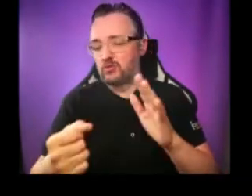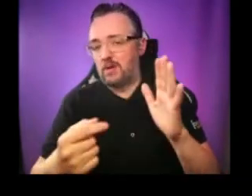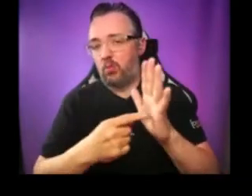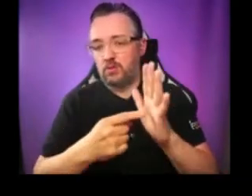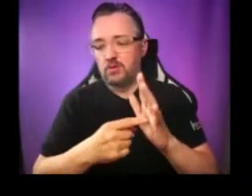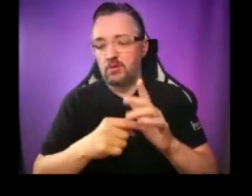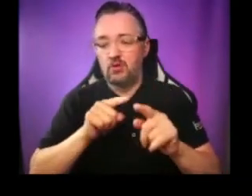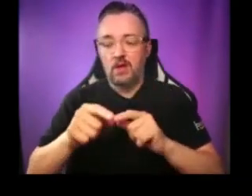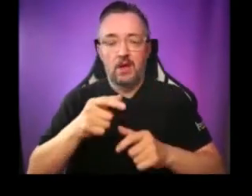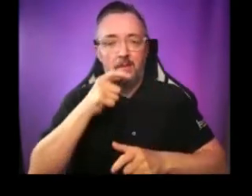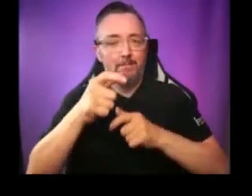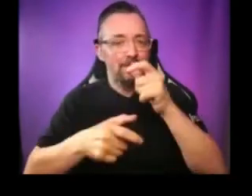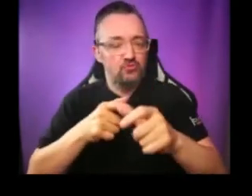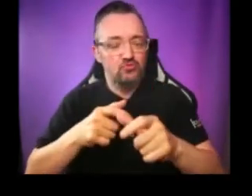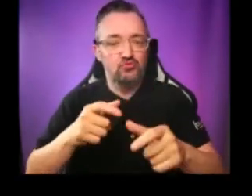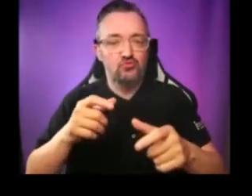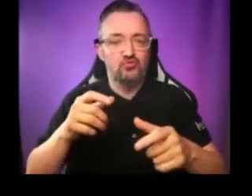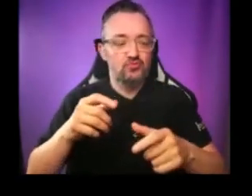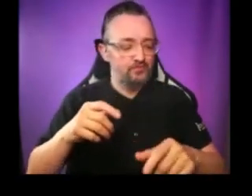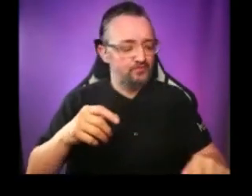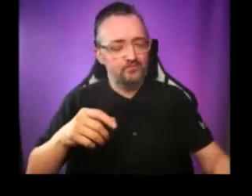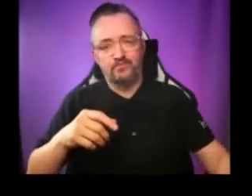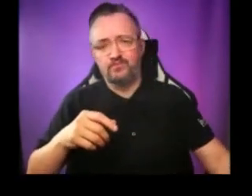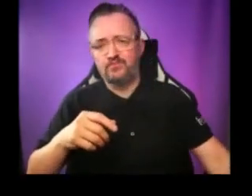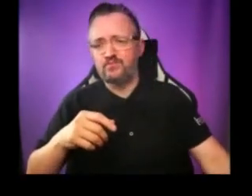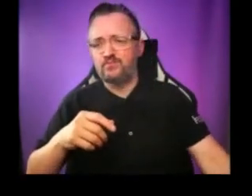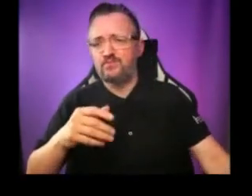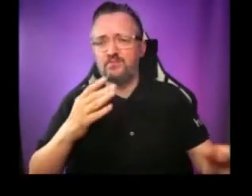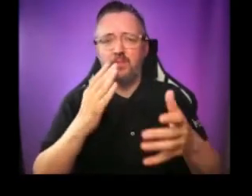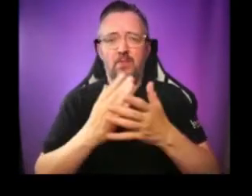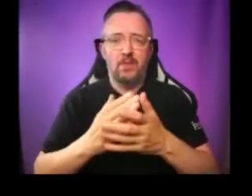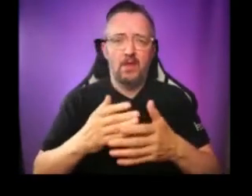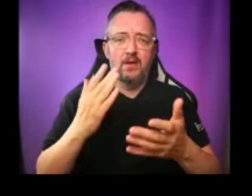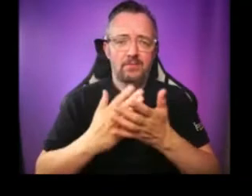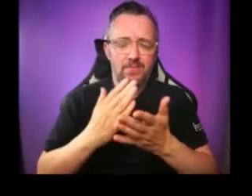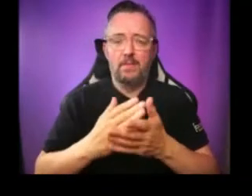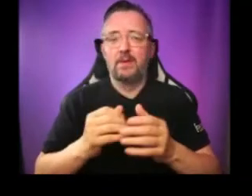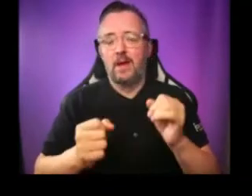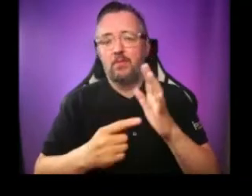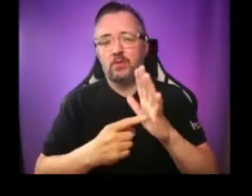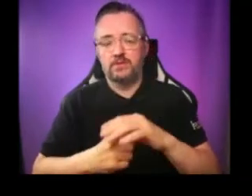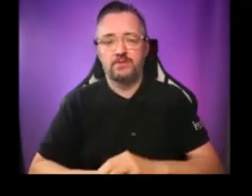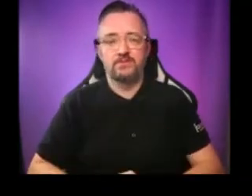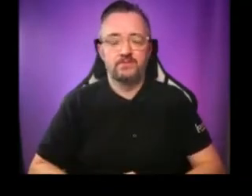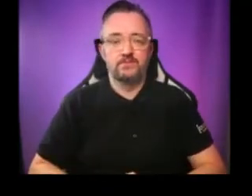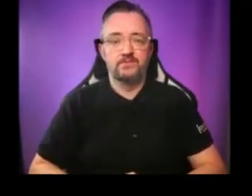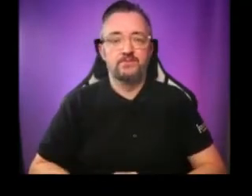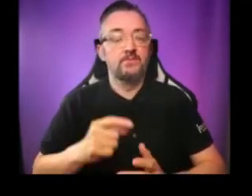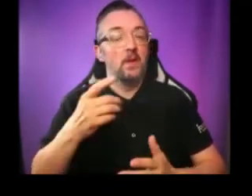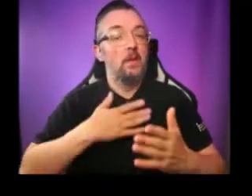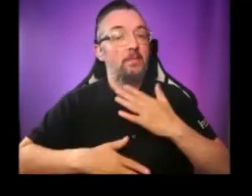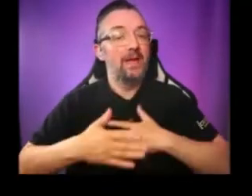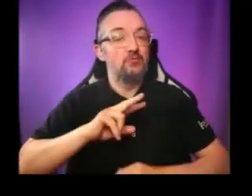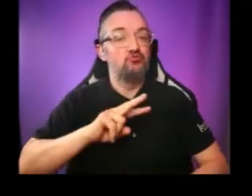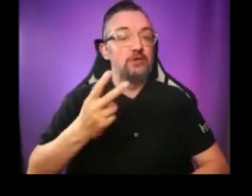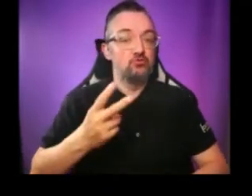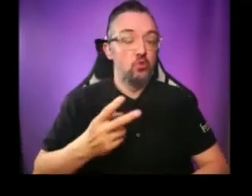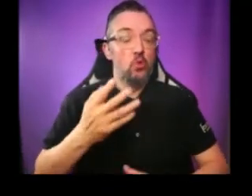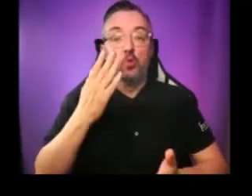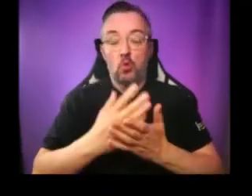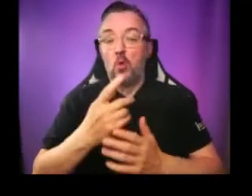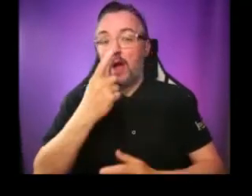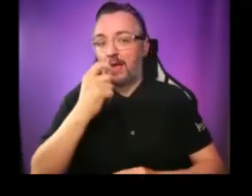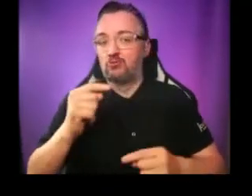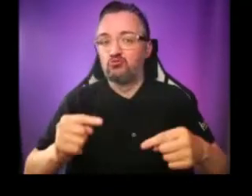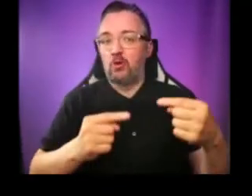around physical activity under that brain health umbrella is also very important. Behavior change can be challenging. We know this.